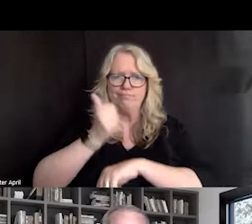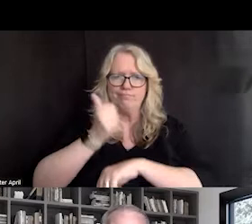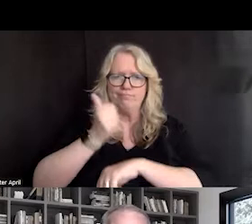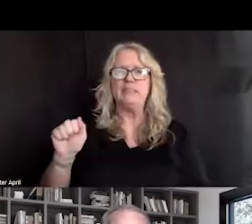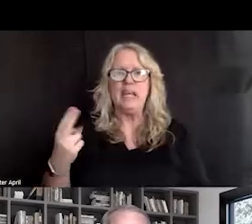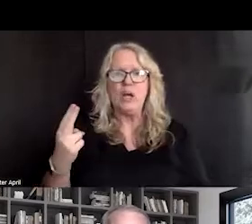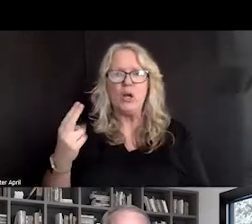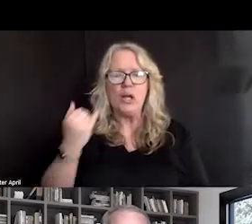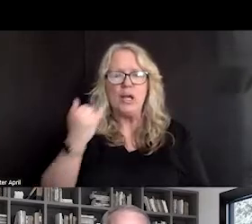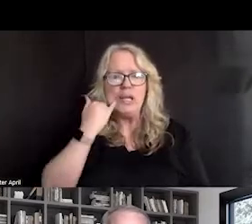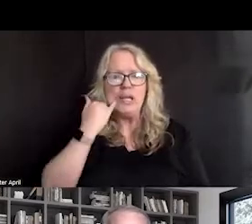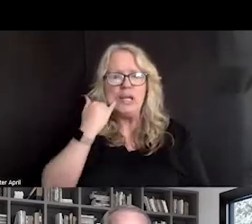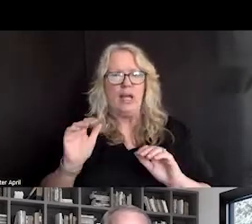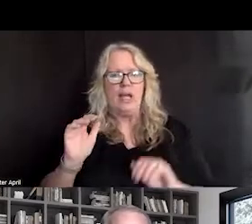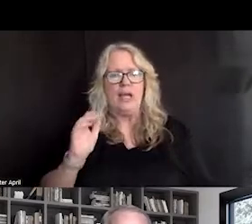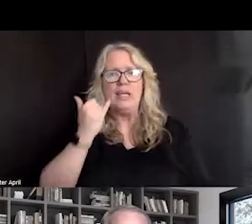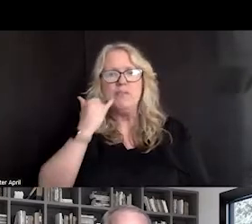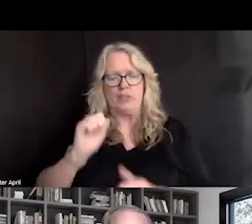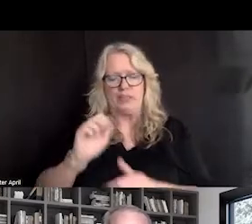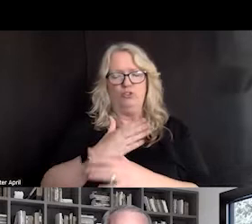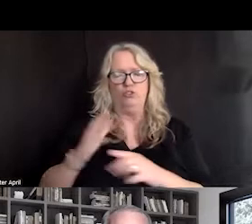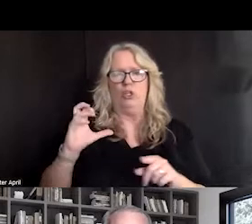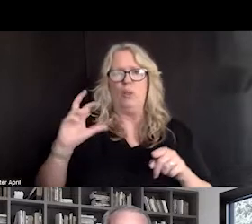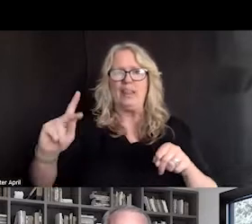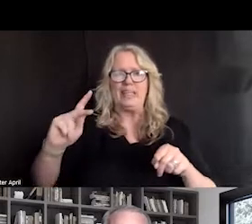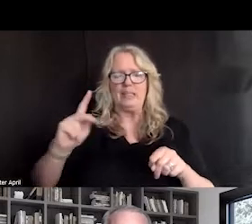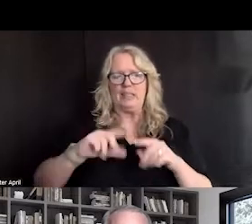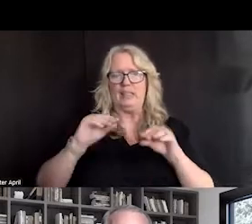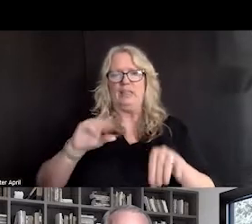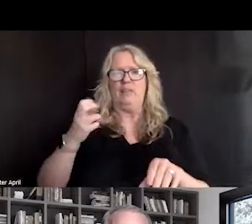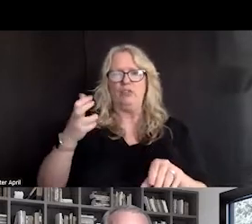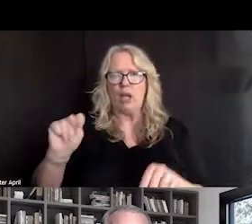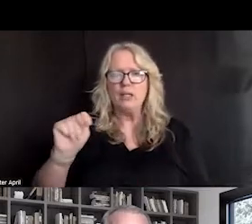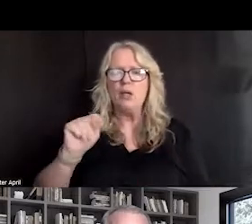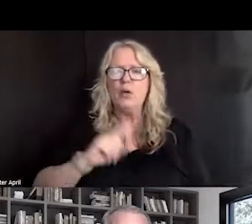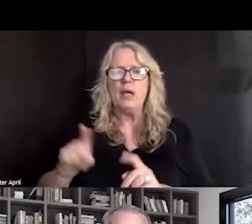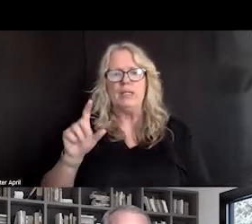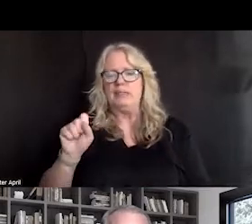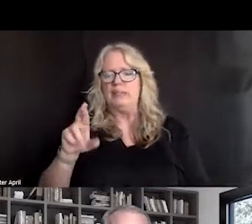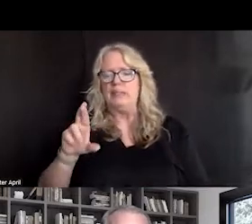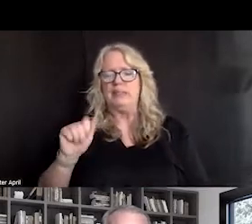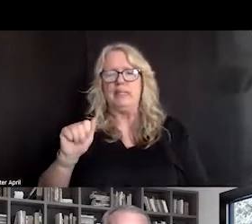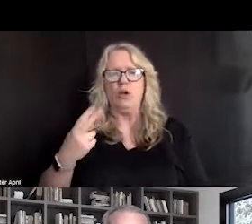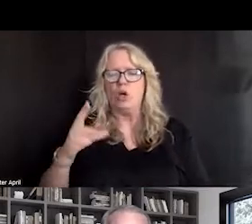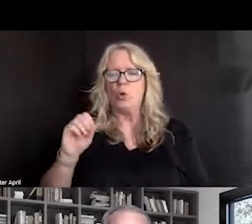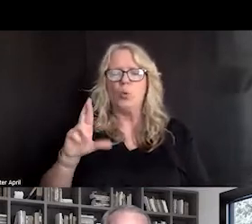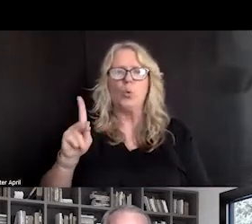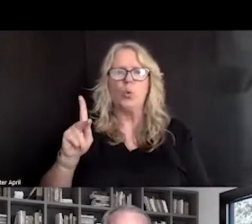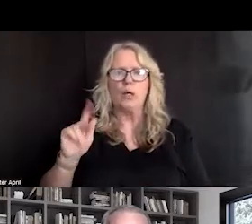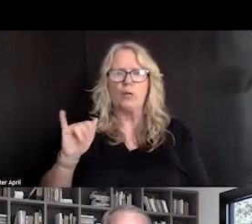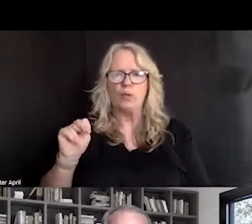that quick, I know we can share the link for the full committee hearing, but Sarah Corcoran's team did a